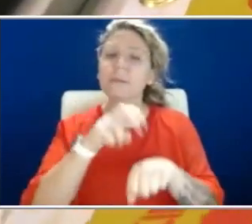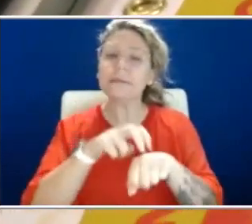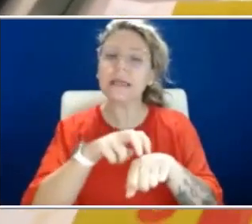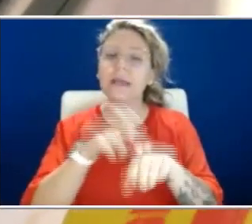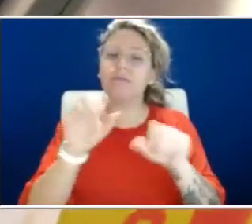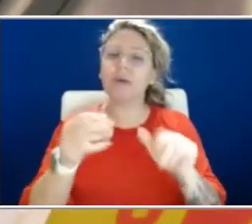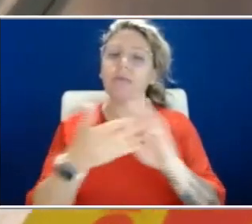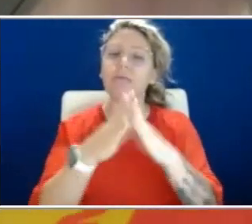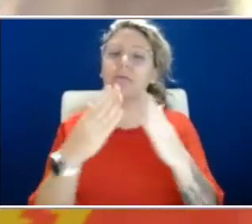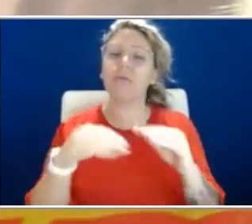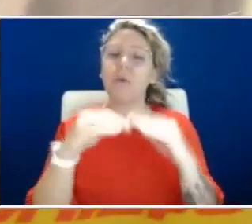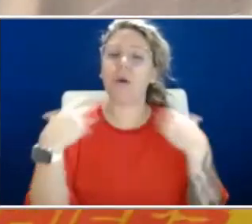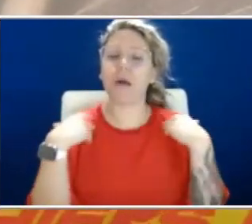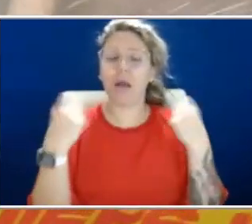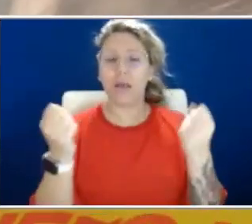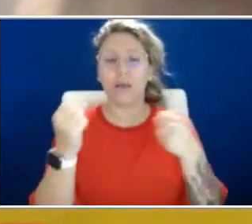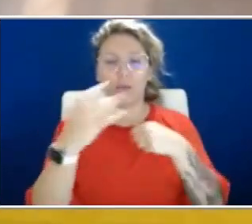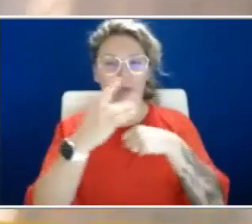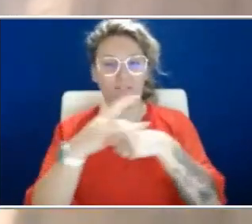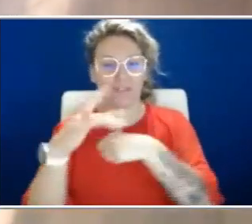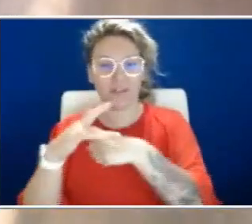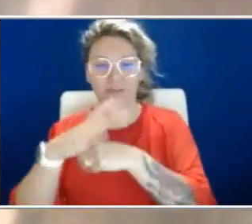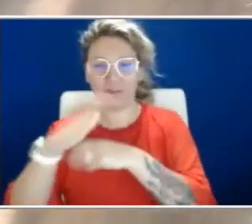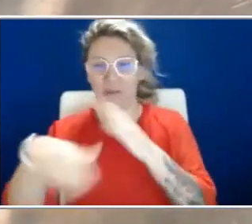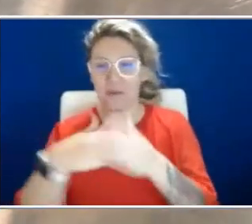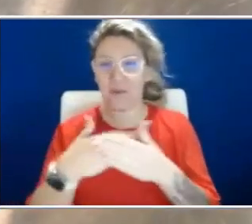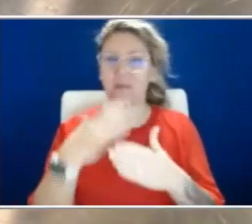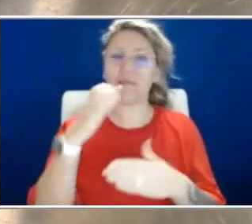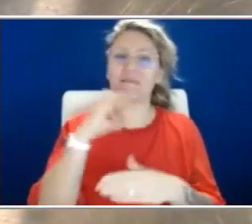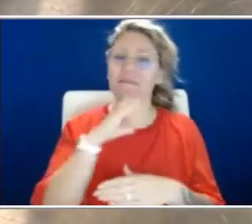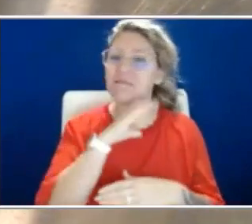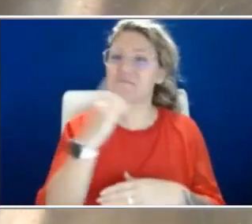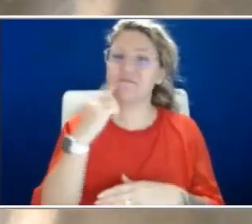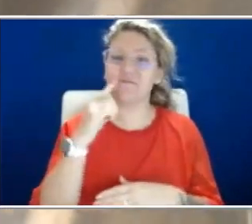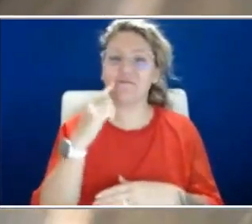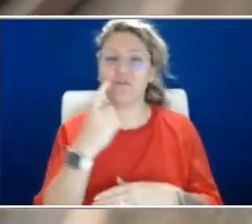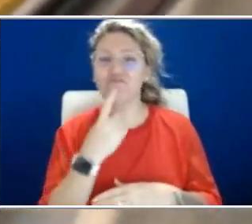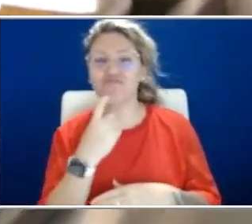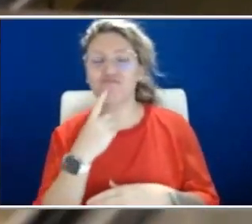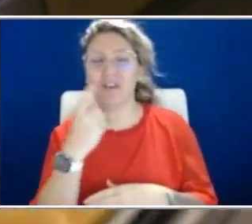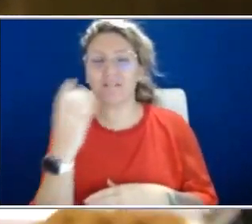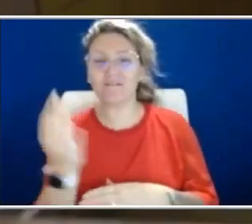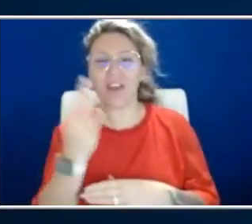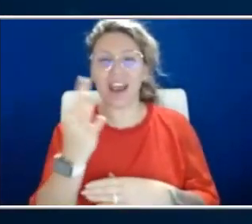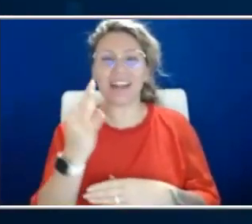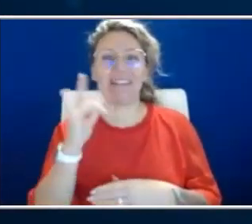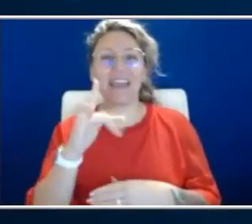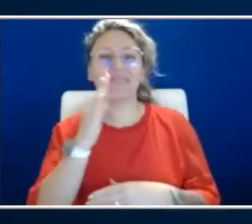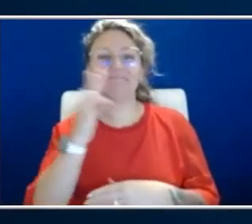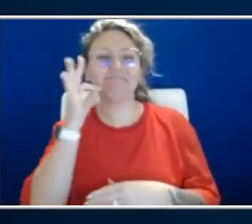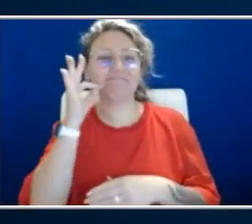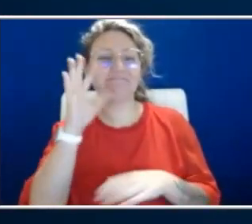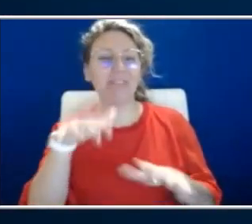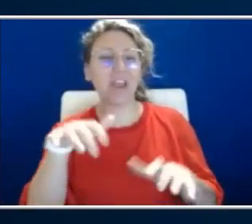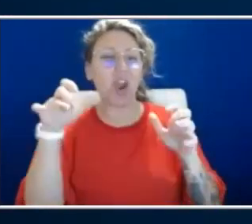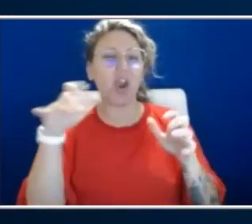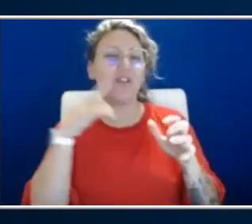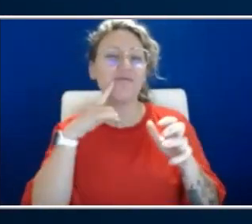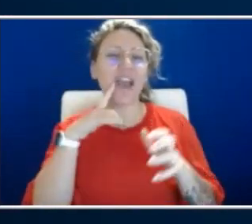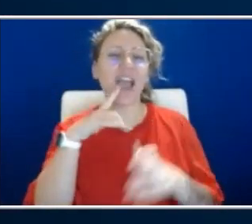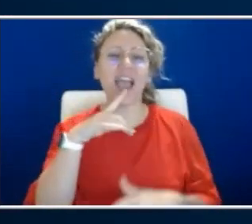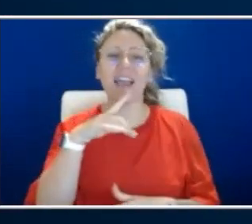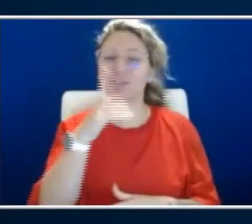And that will be available in all of our retail cafes today for Red Friday. That is our Arrowhead Crunch Sandwich. Oh, that looks so good. So how many